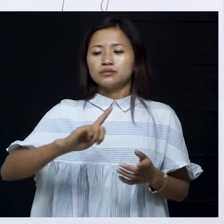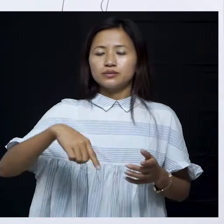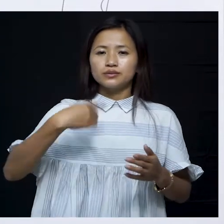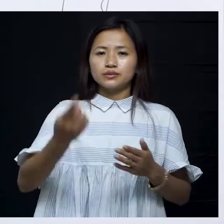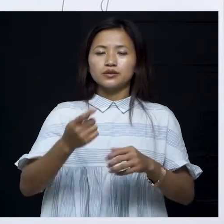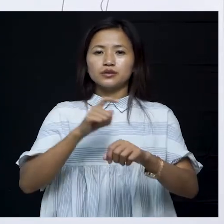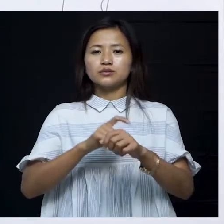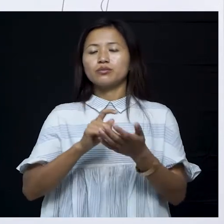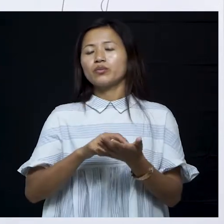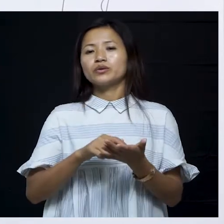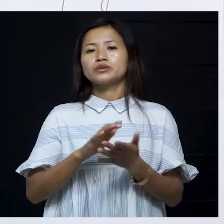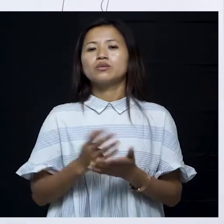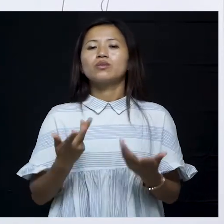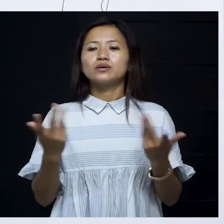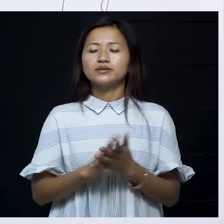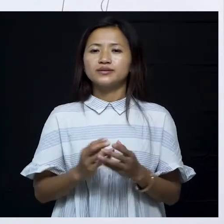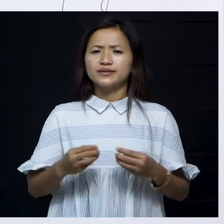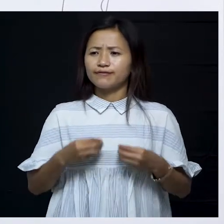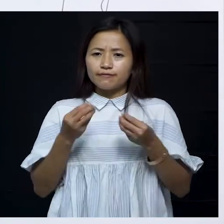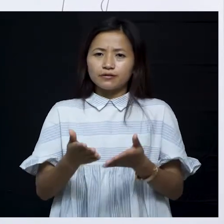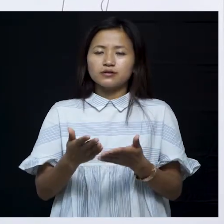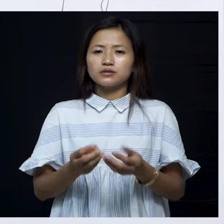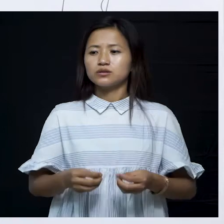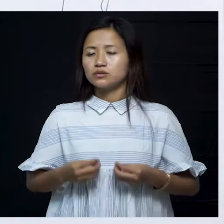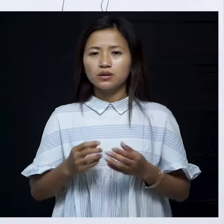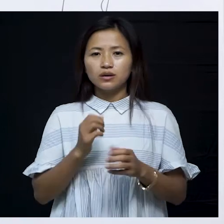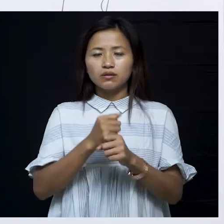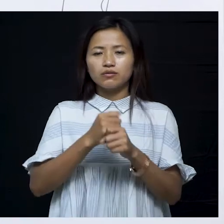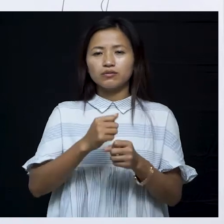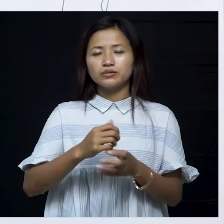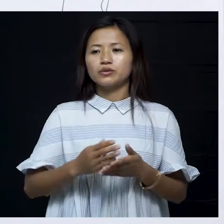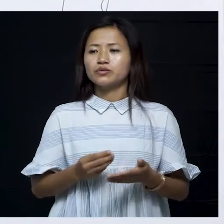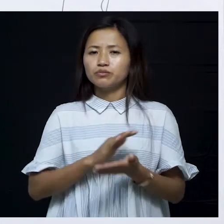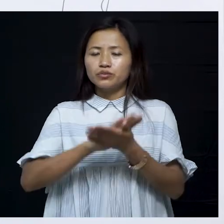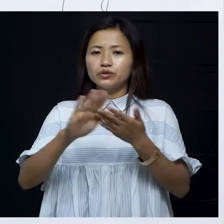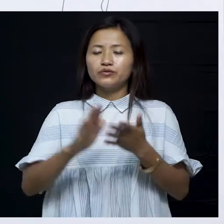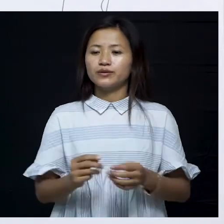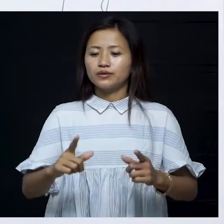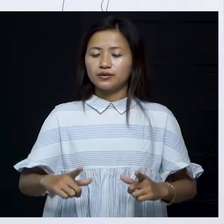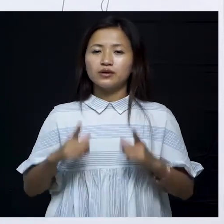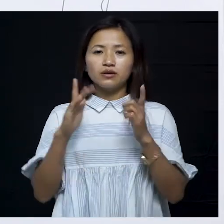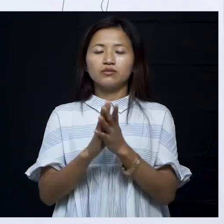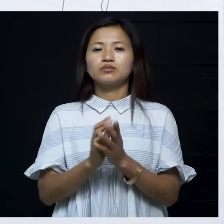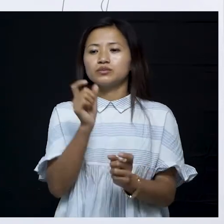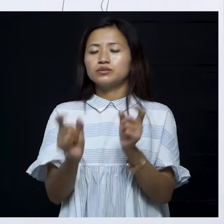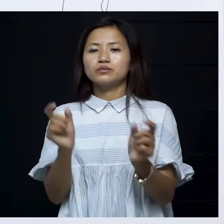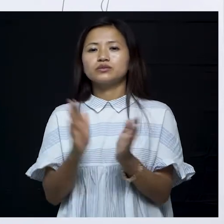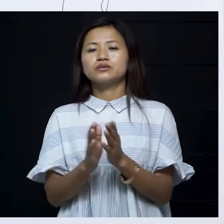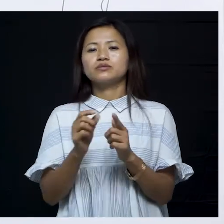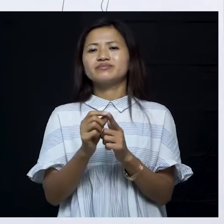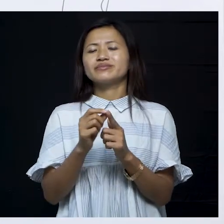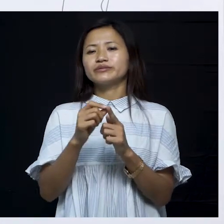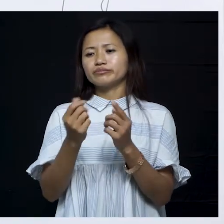point, that is, what are the efforts that the government has made in order to improve the lives of these people in the